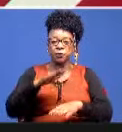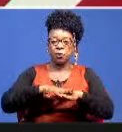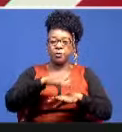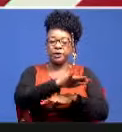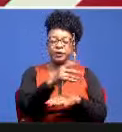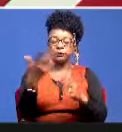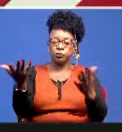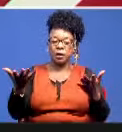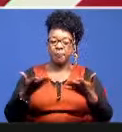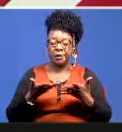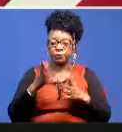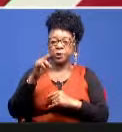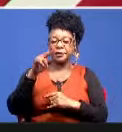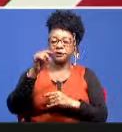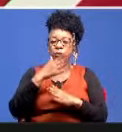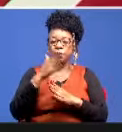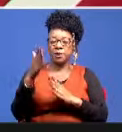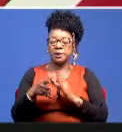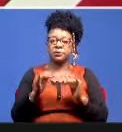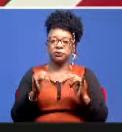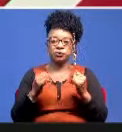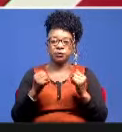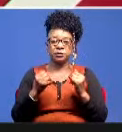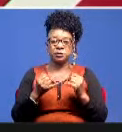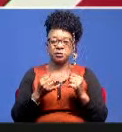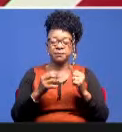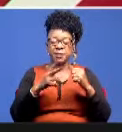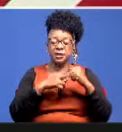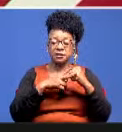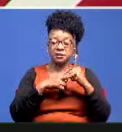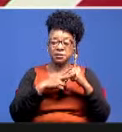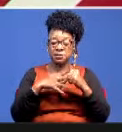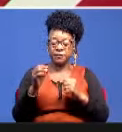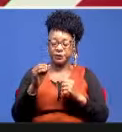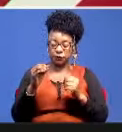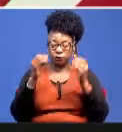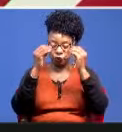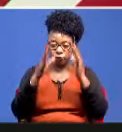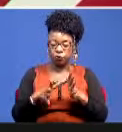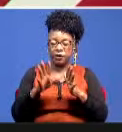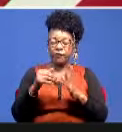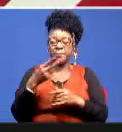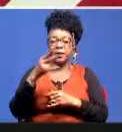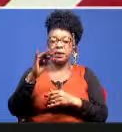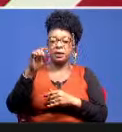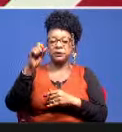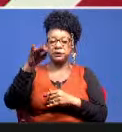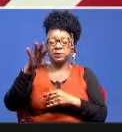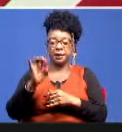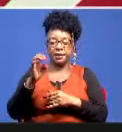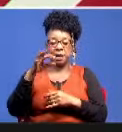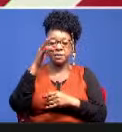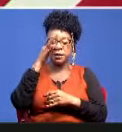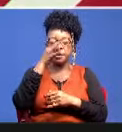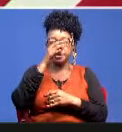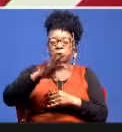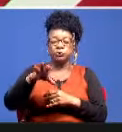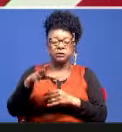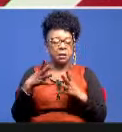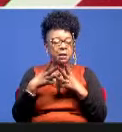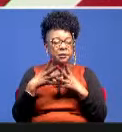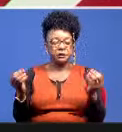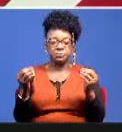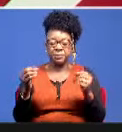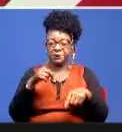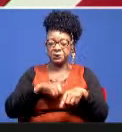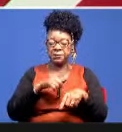Welcome back to NTV Weekend Edition. Now, 70 students from Hillside Endarasha Academy are still missing following the fire